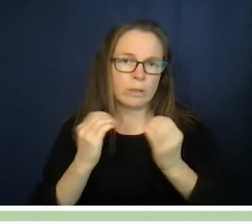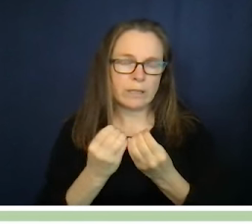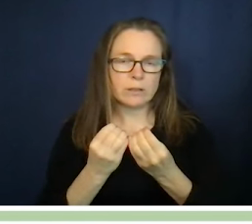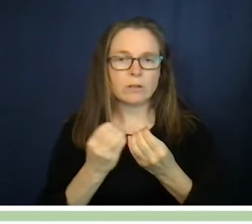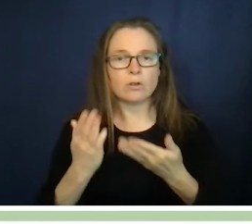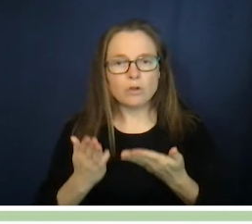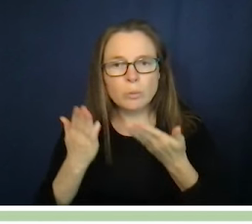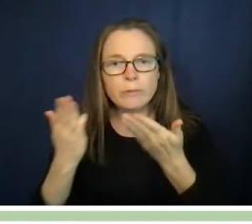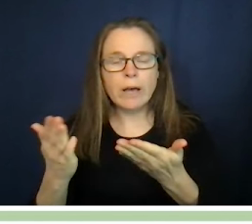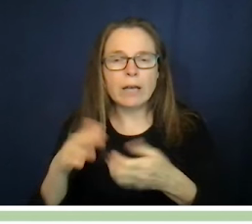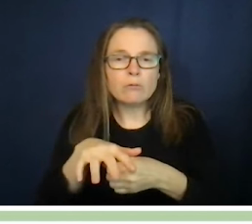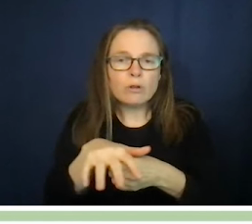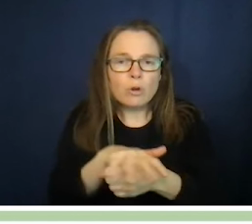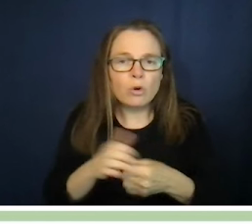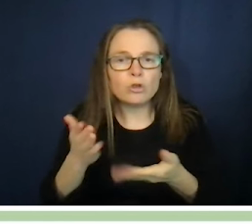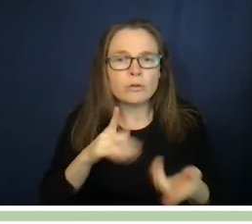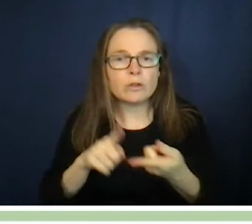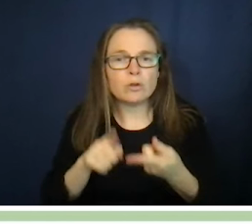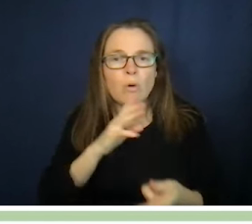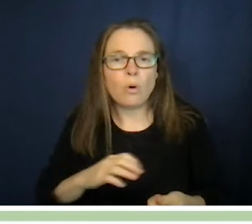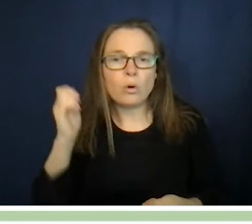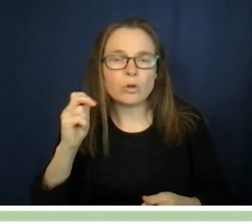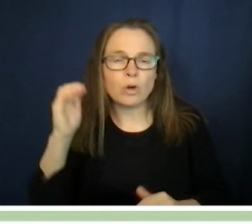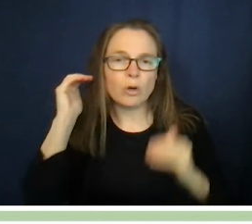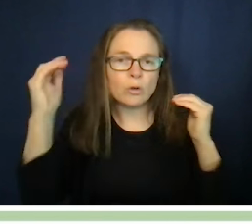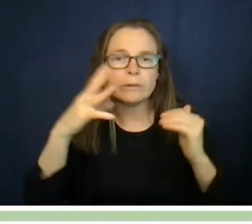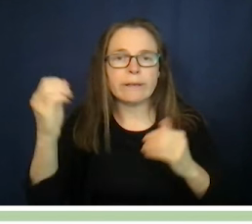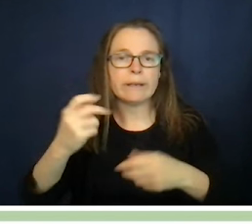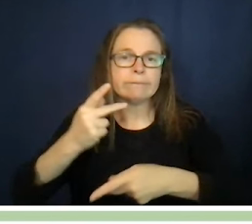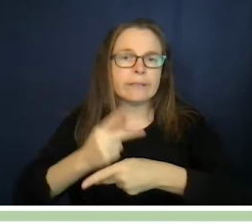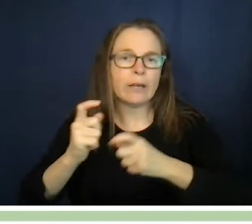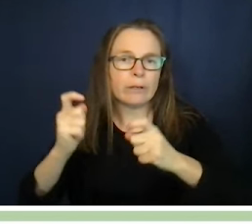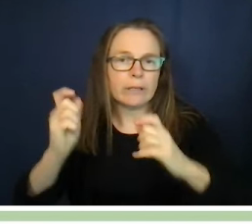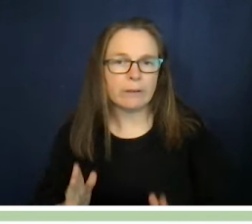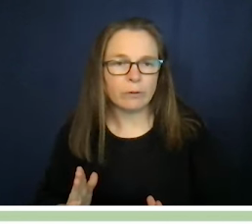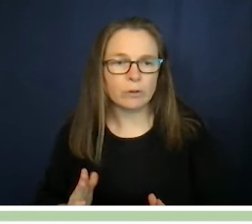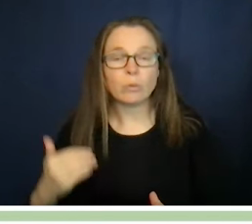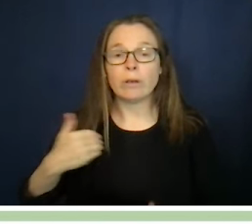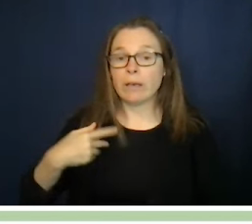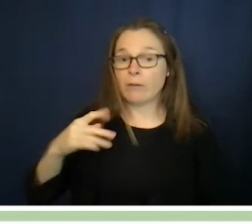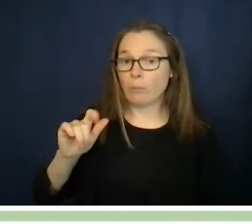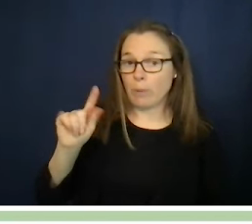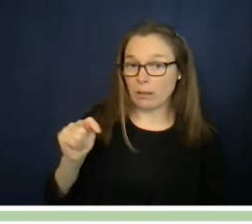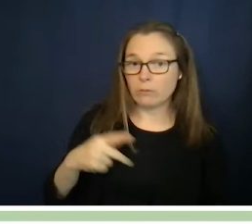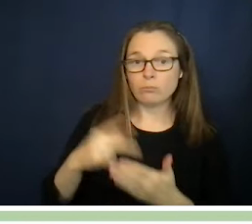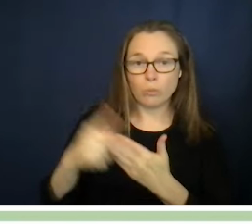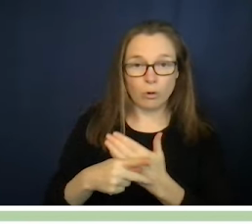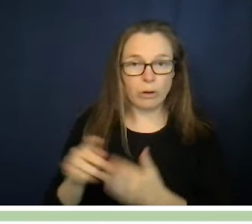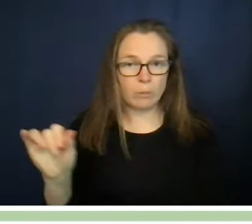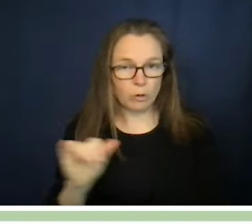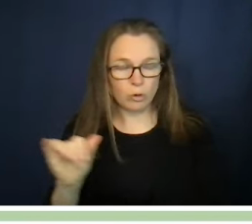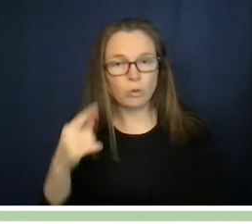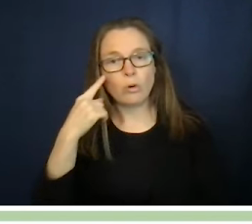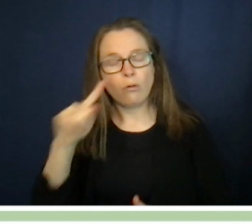services to older adults and family caregivers, including a pilot to direct some of our funding in contracts to culturally